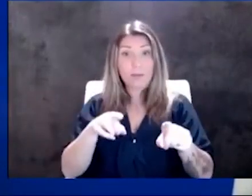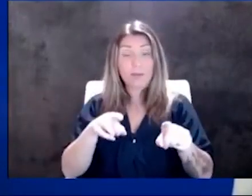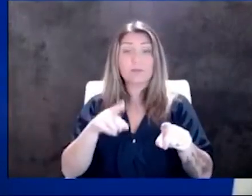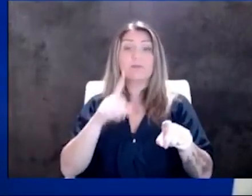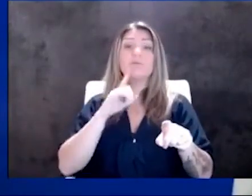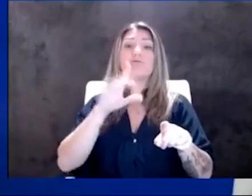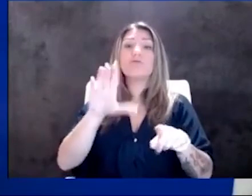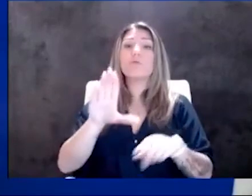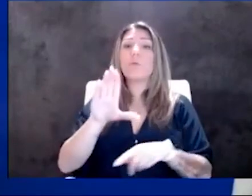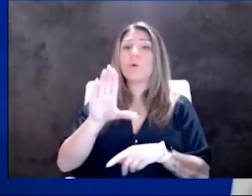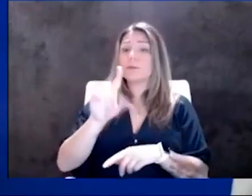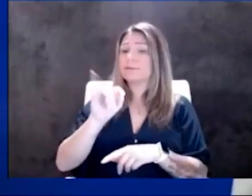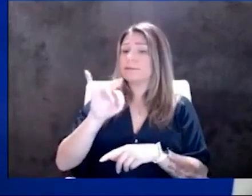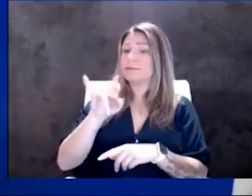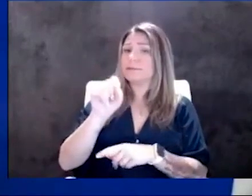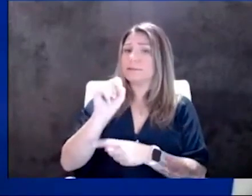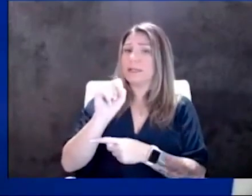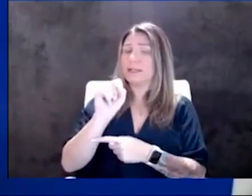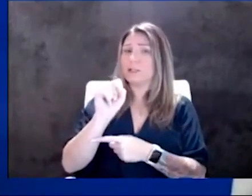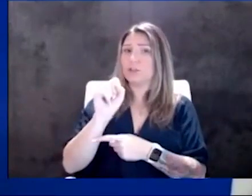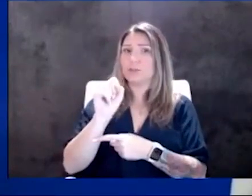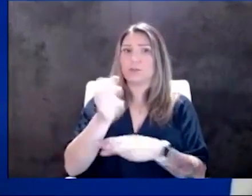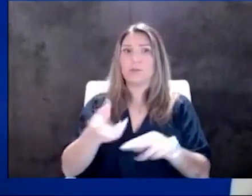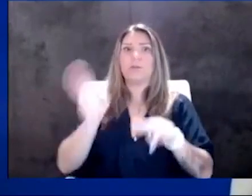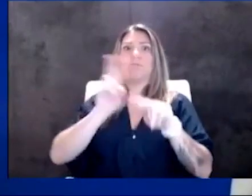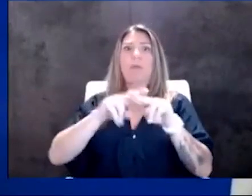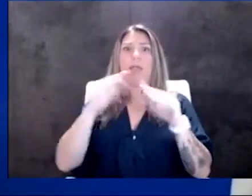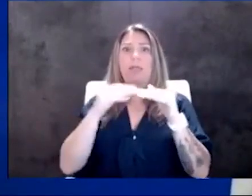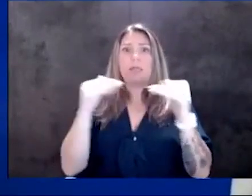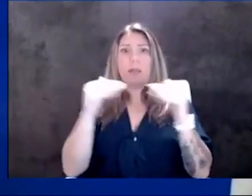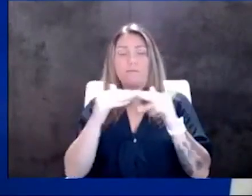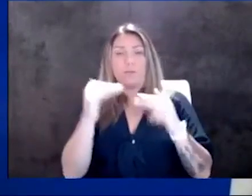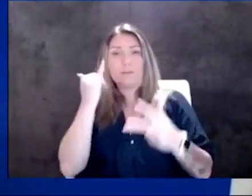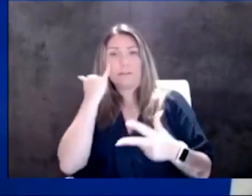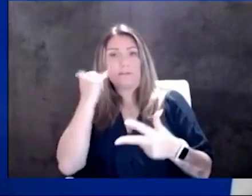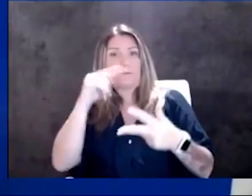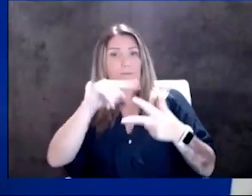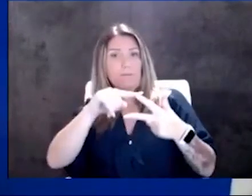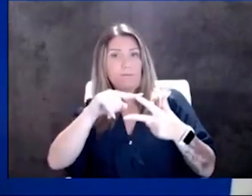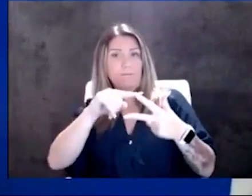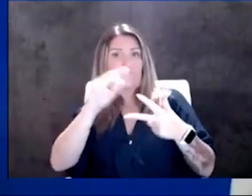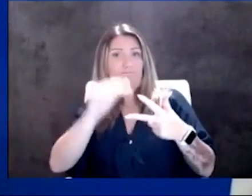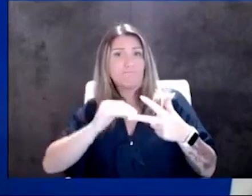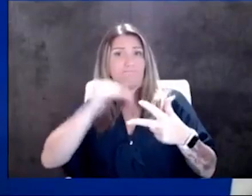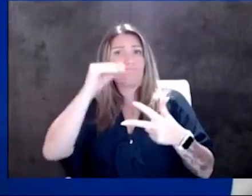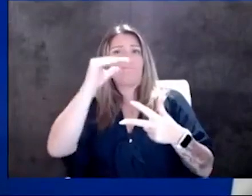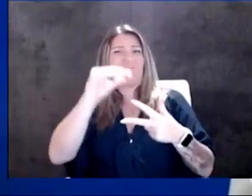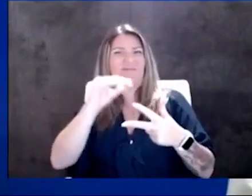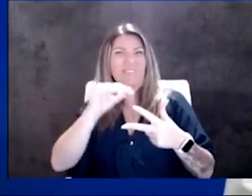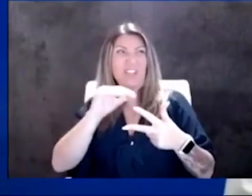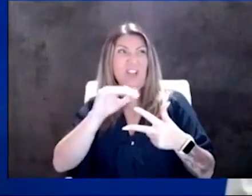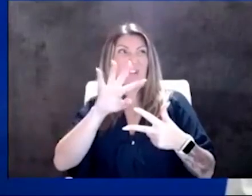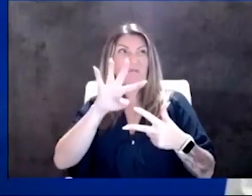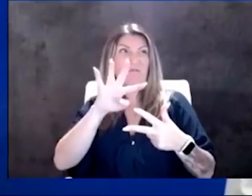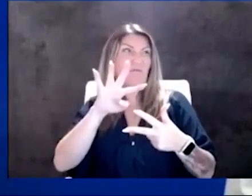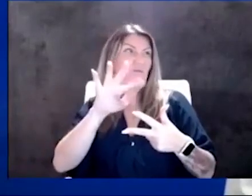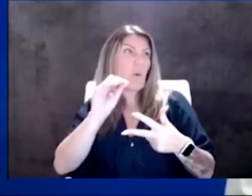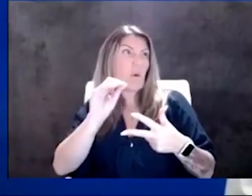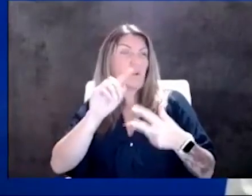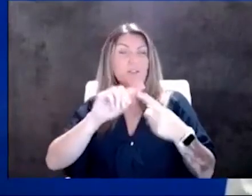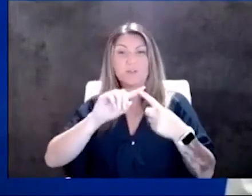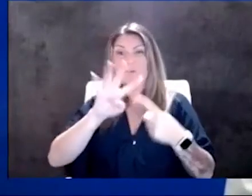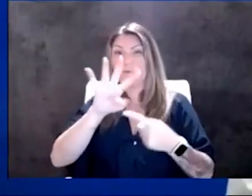by a 4-fold level. If you had the Pfizer vaccination, they went up about 35 or 40 times, and if you had a Moderna vaccination